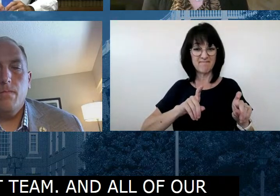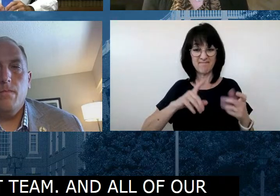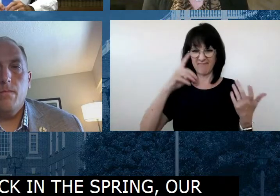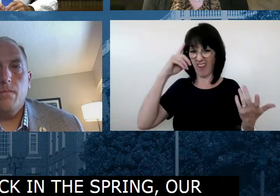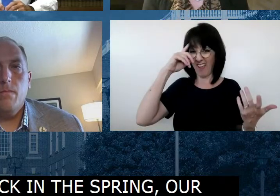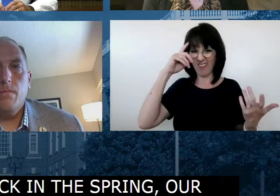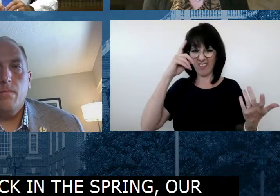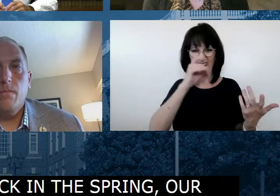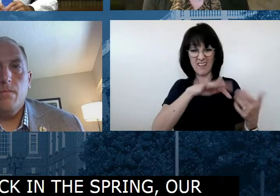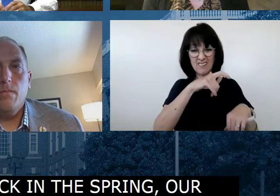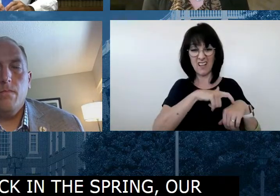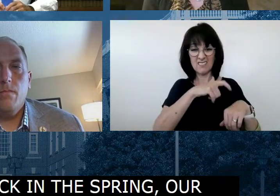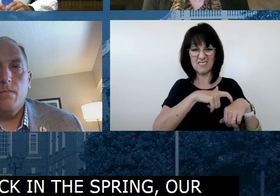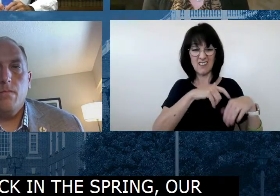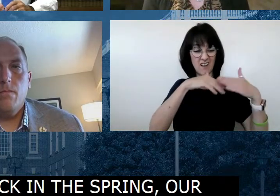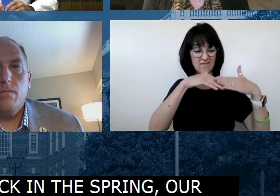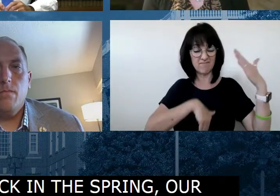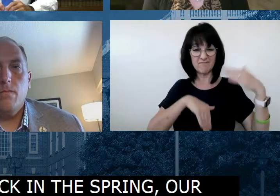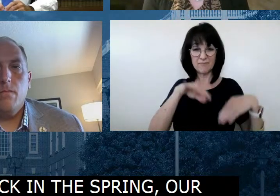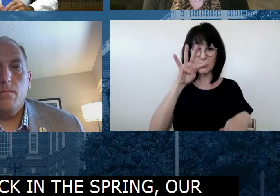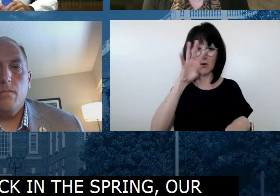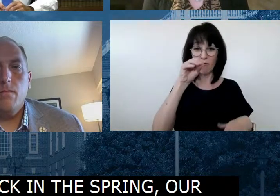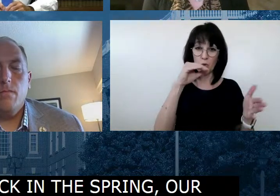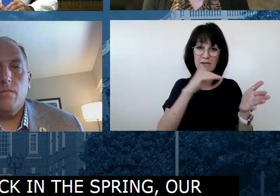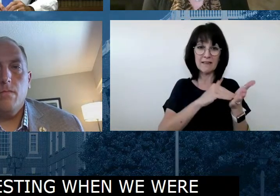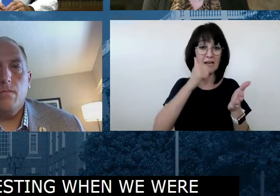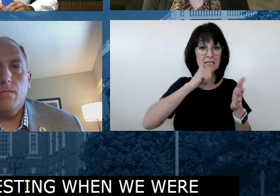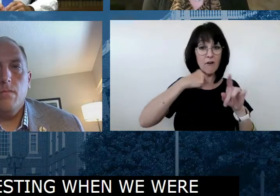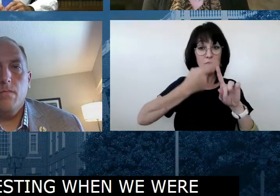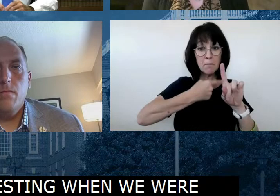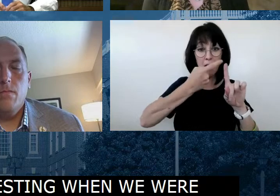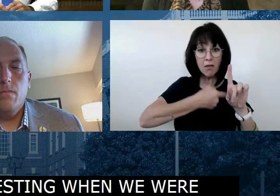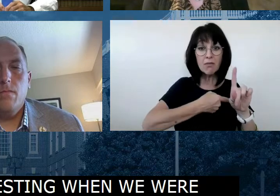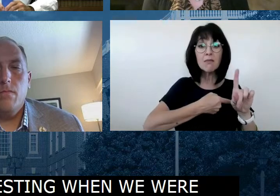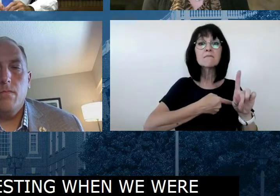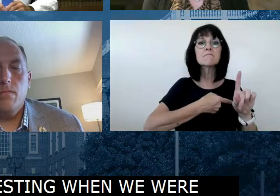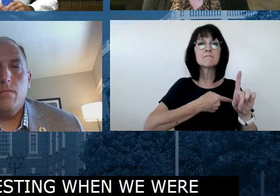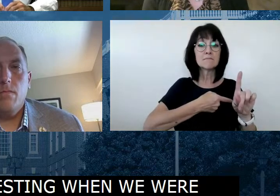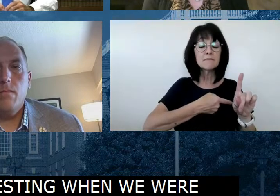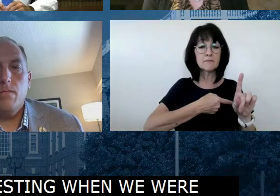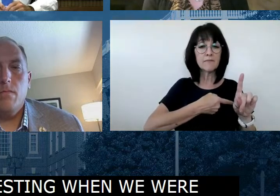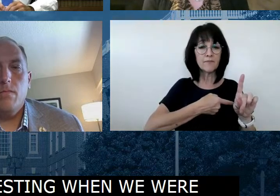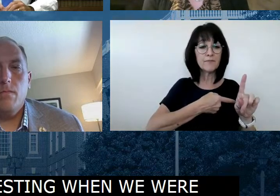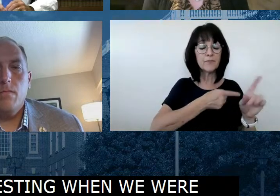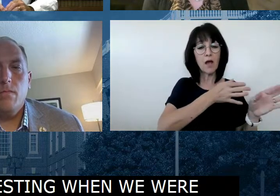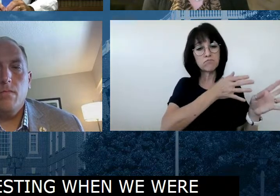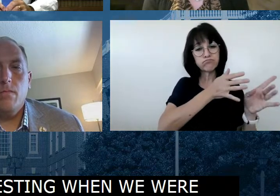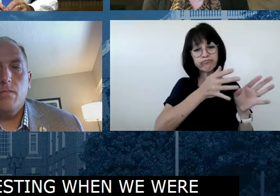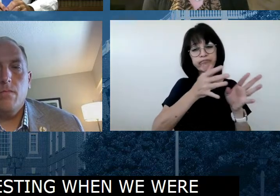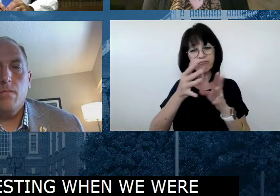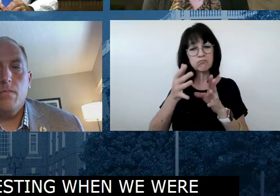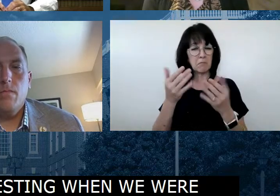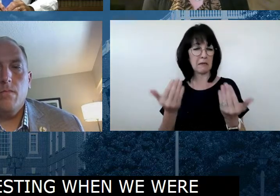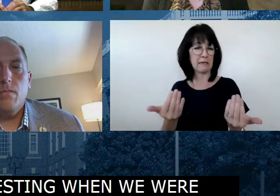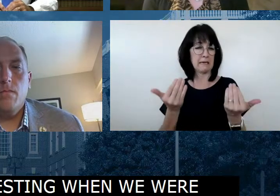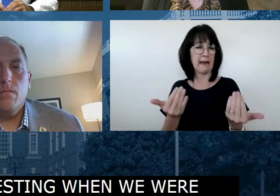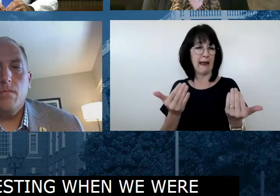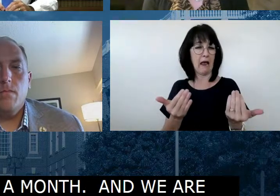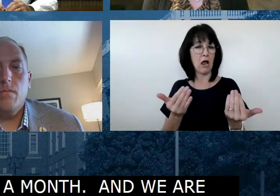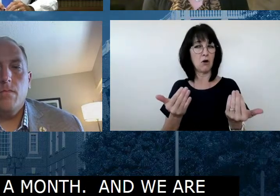than 40,000 a month. And we're kind of back to those levels. We peaked